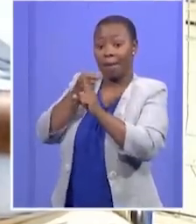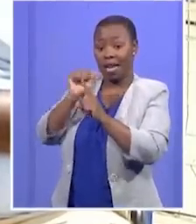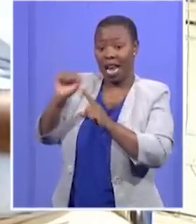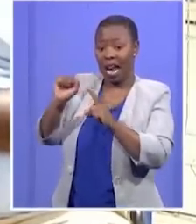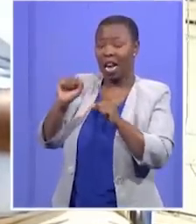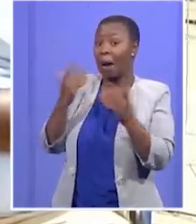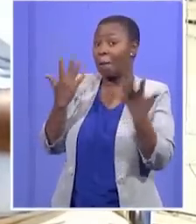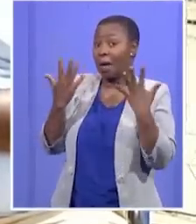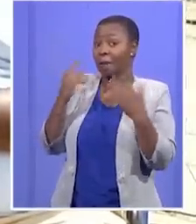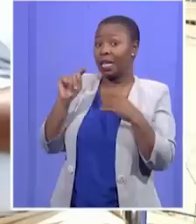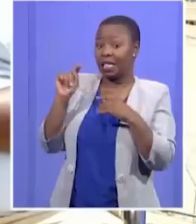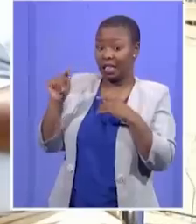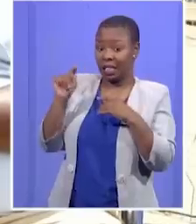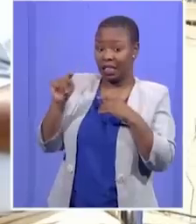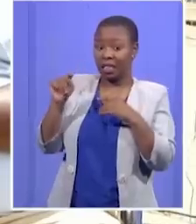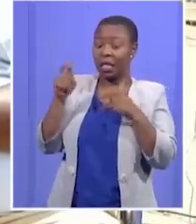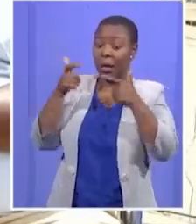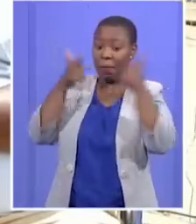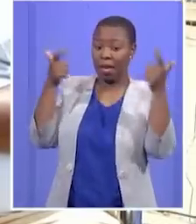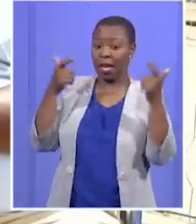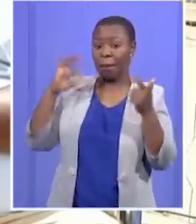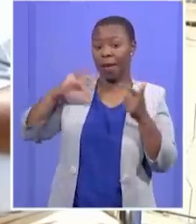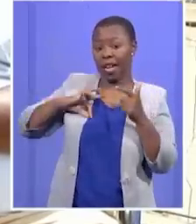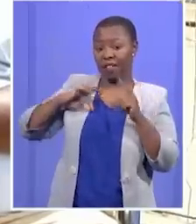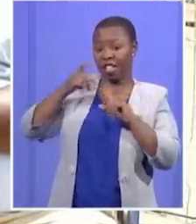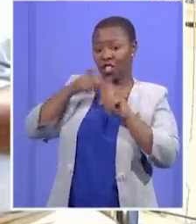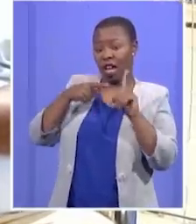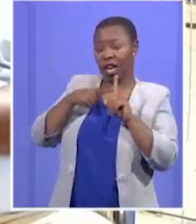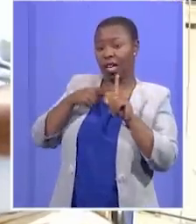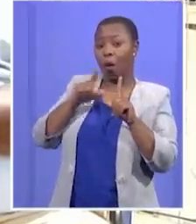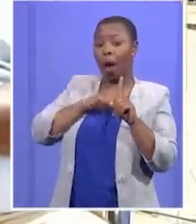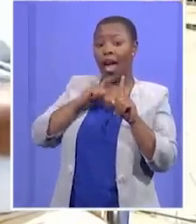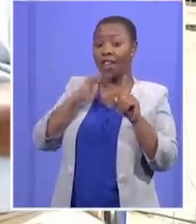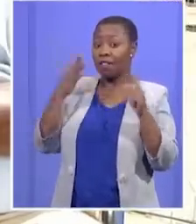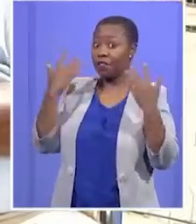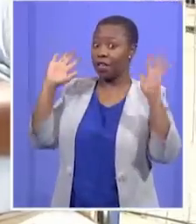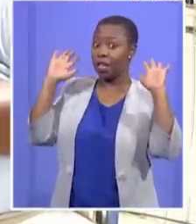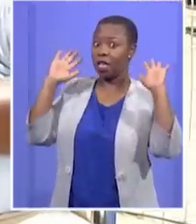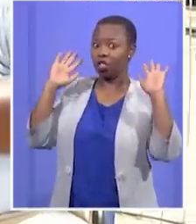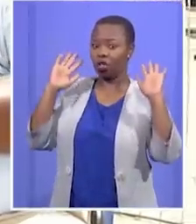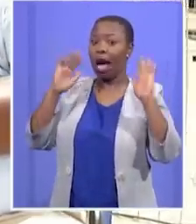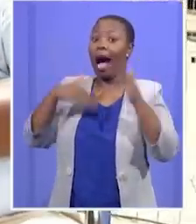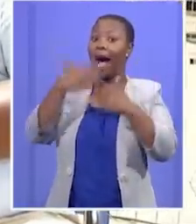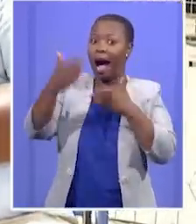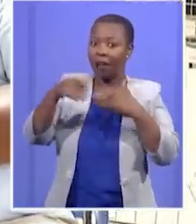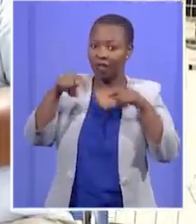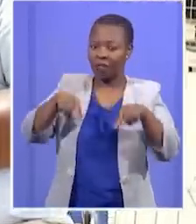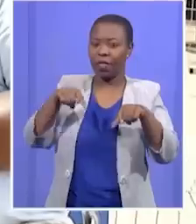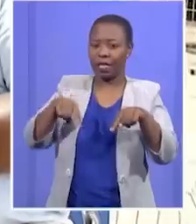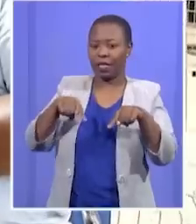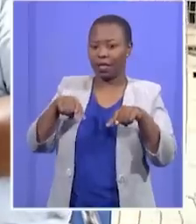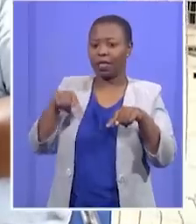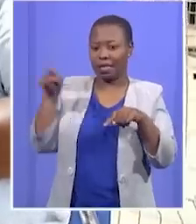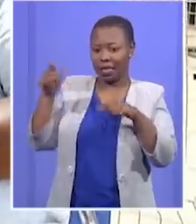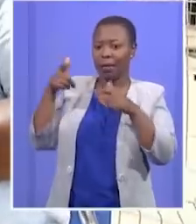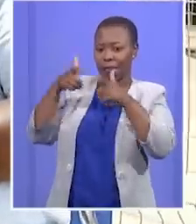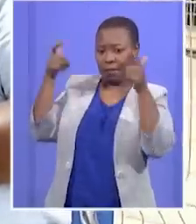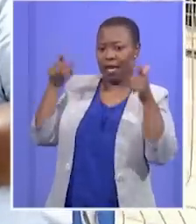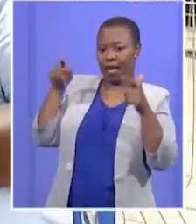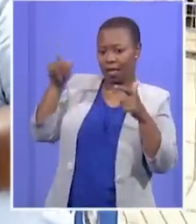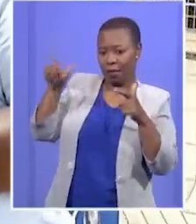the biggest beneficiary when all is said and done beyond this. I think his people would have made